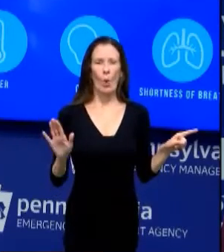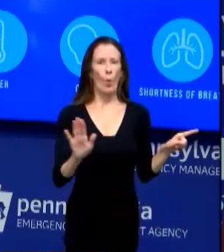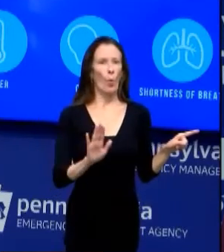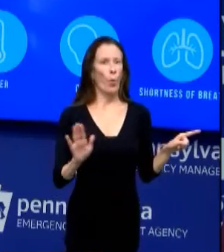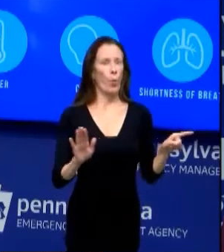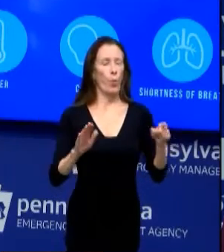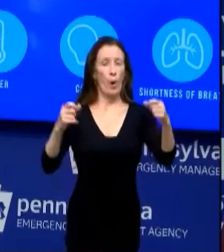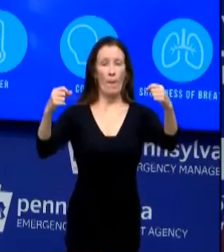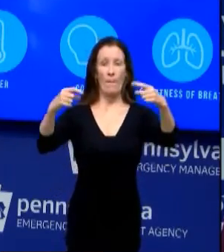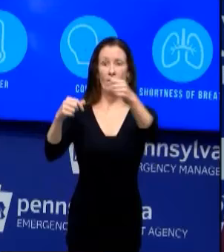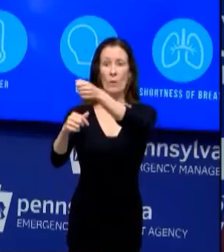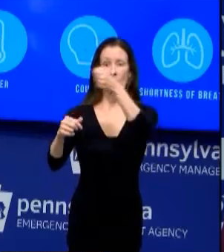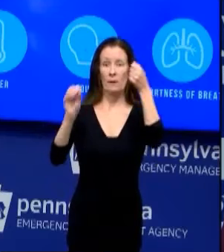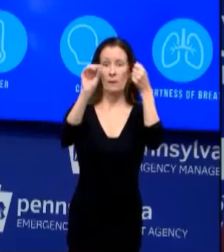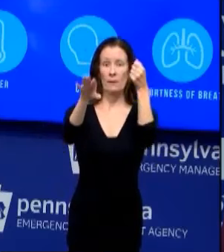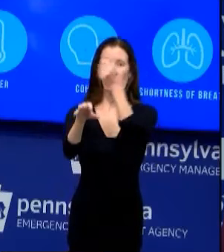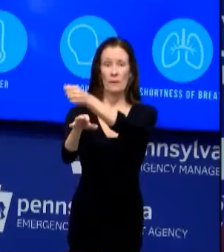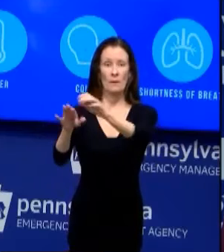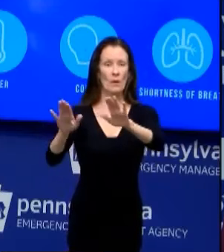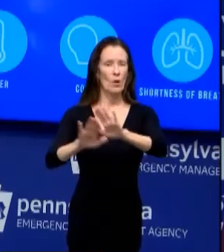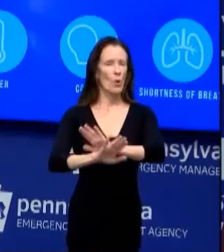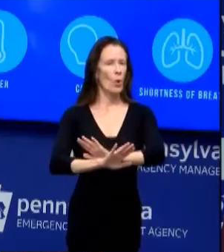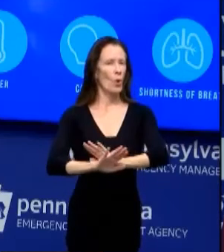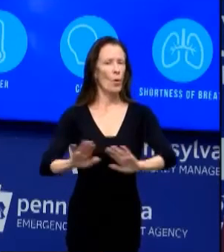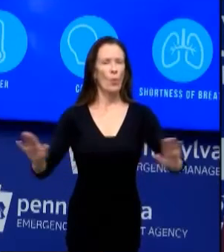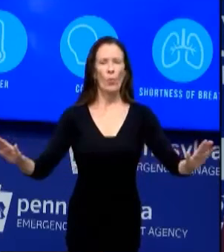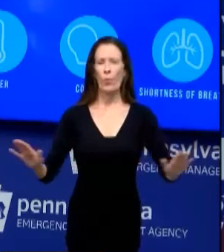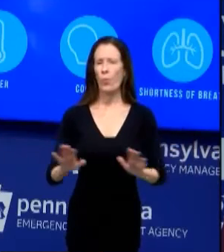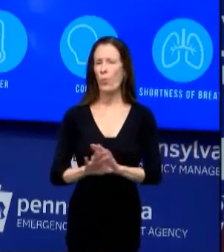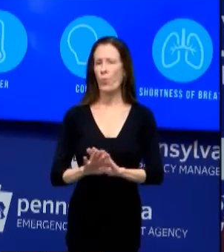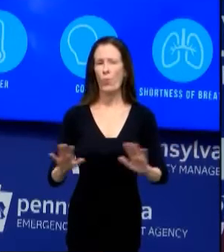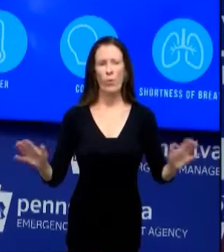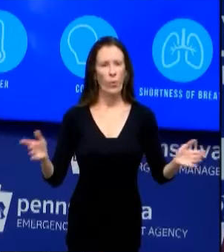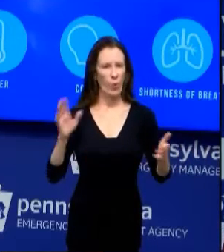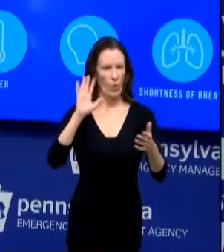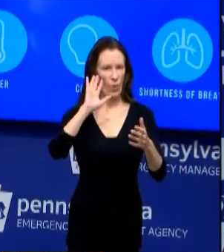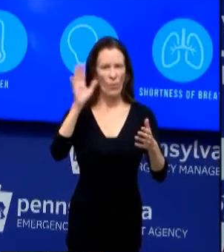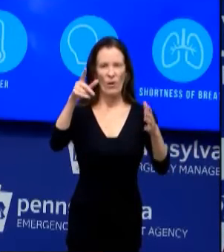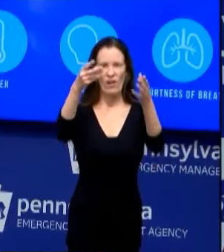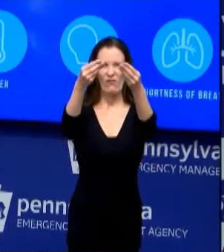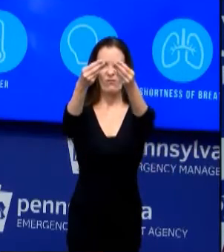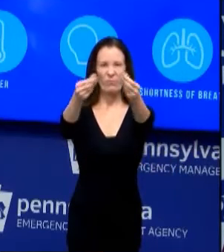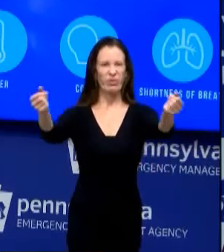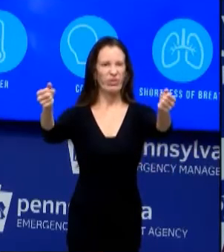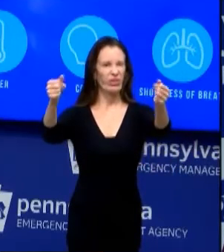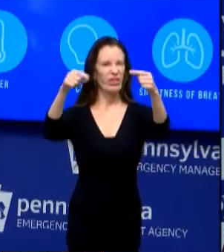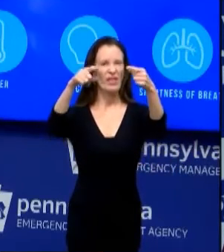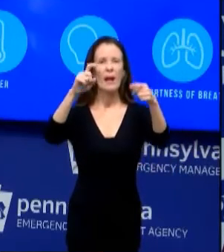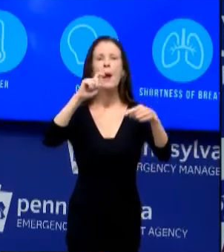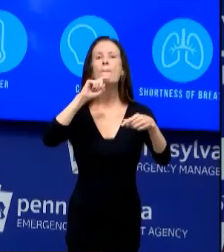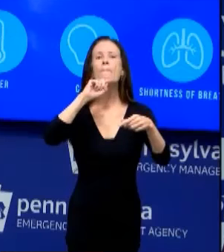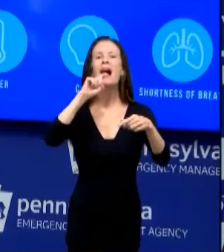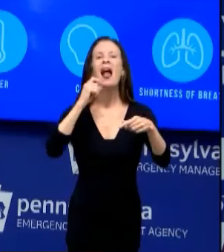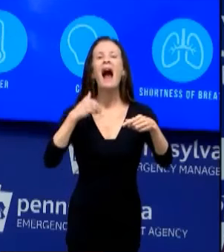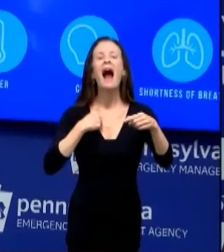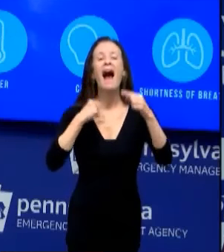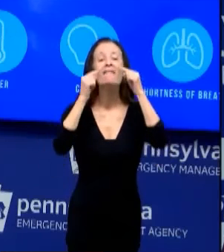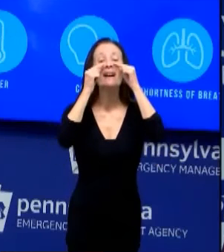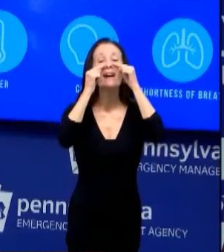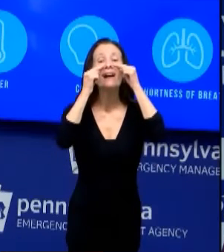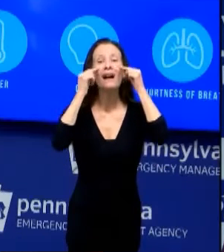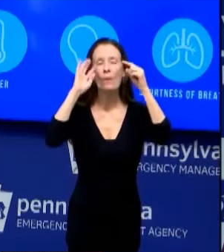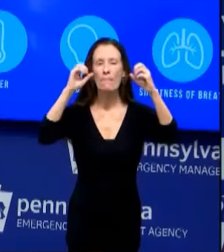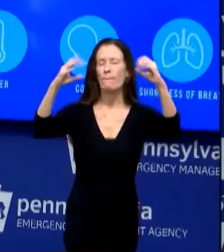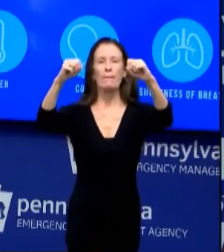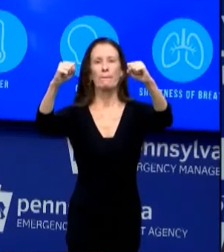microwave. Really, we recommend that you wash the masks with soap and water. Very good. This is from KYW News